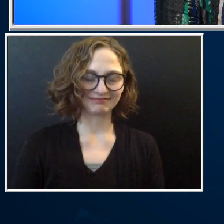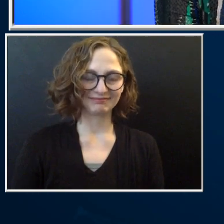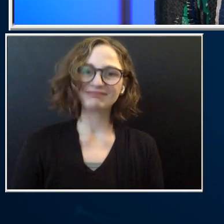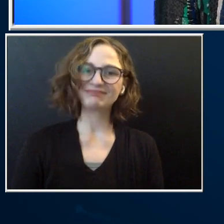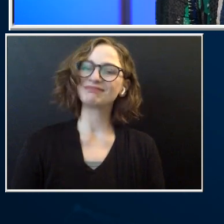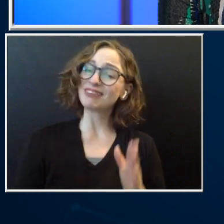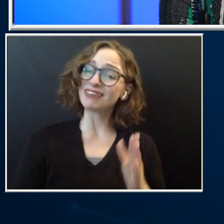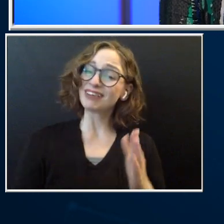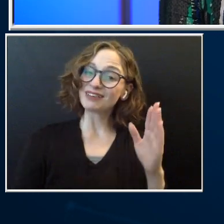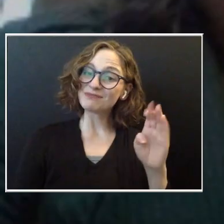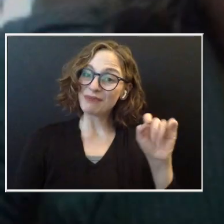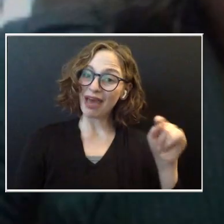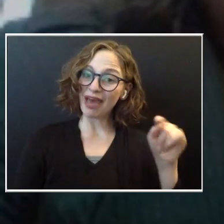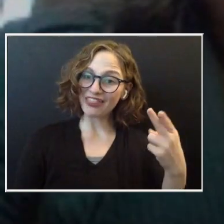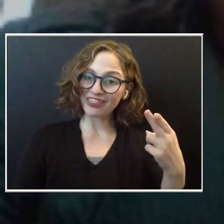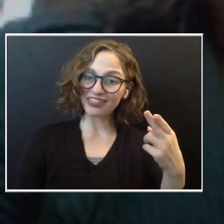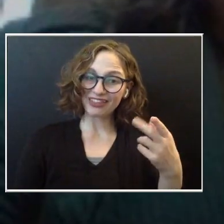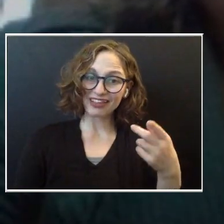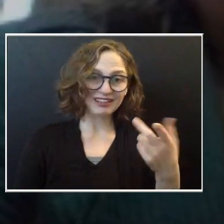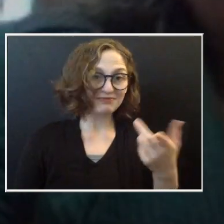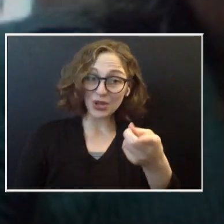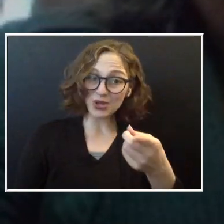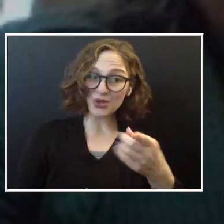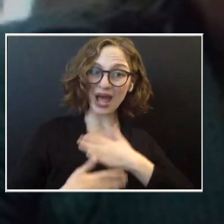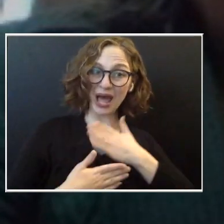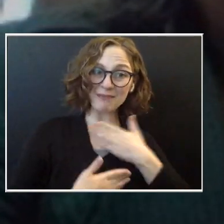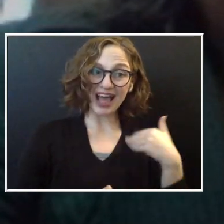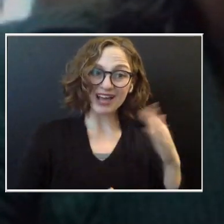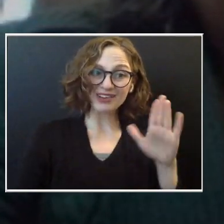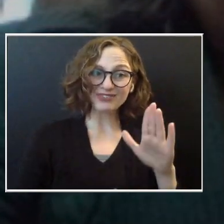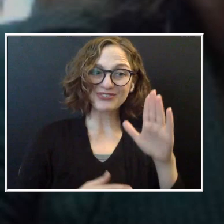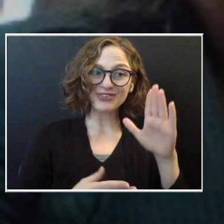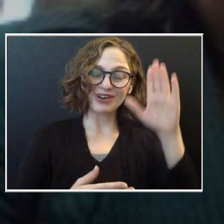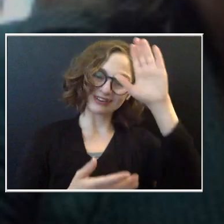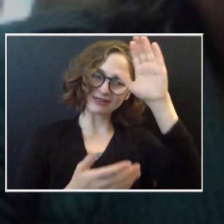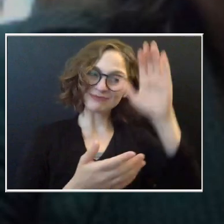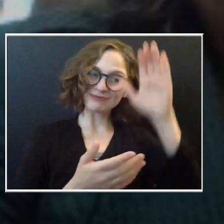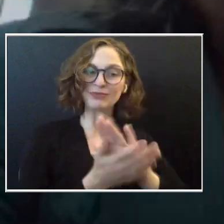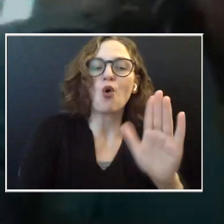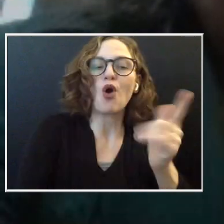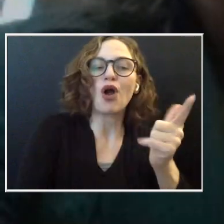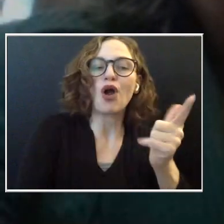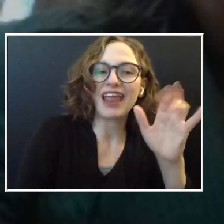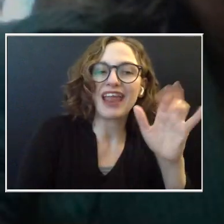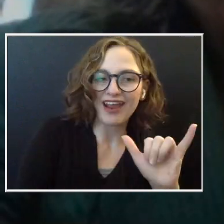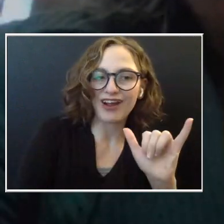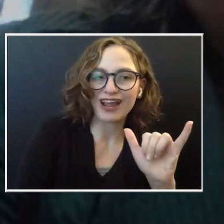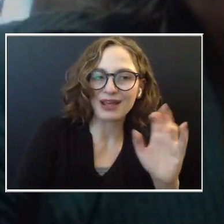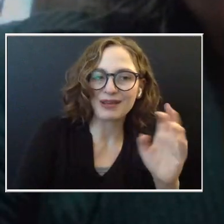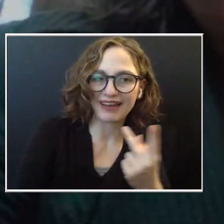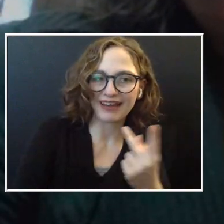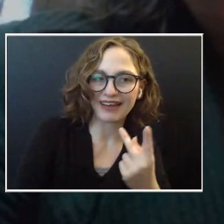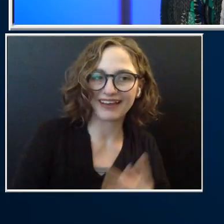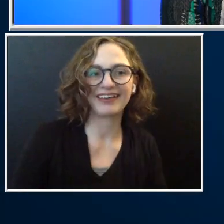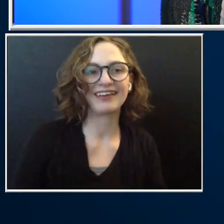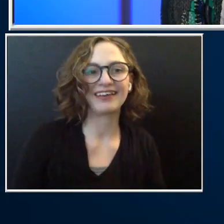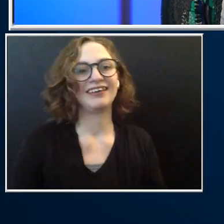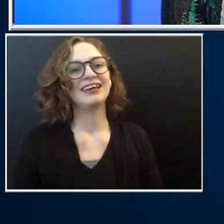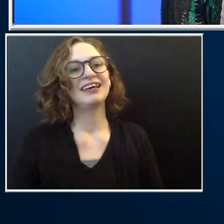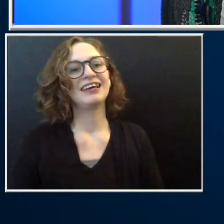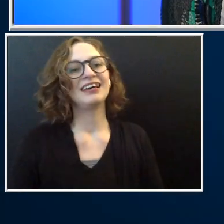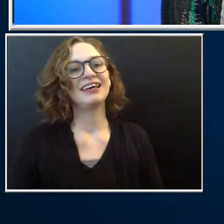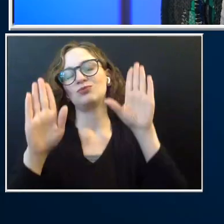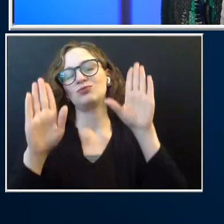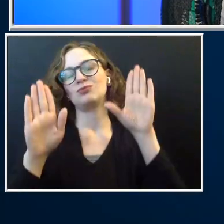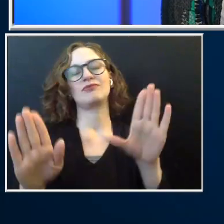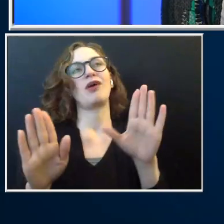back finally? It's fantastic. It is a whole new world. Well,